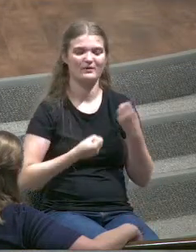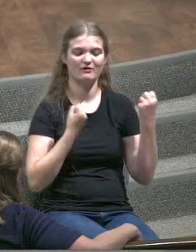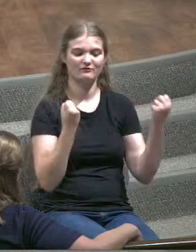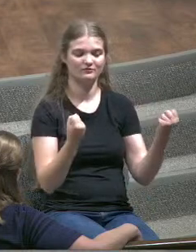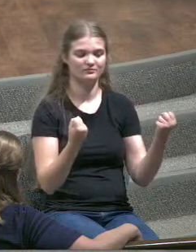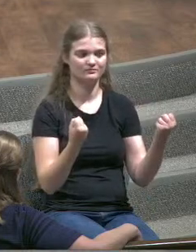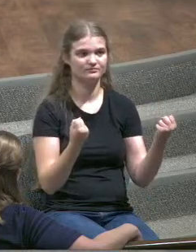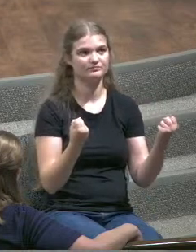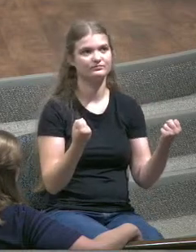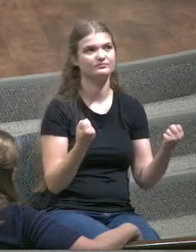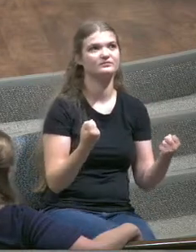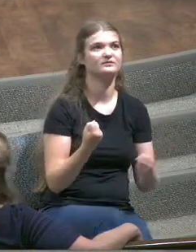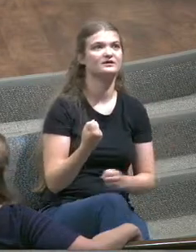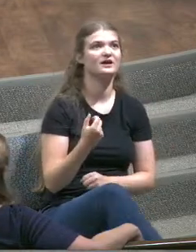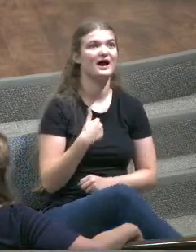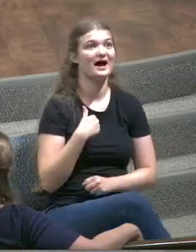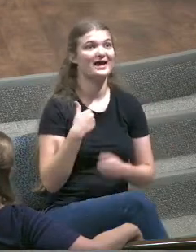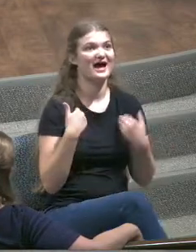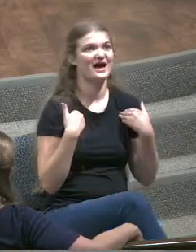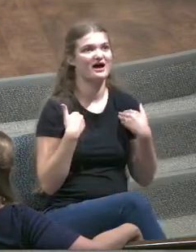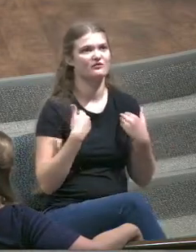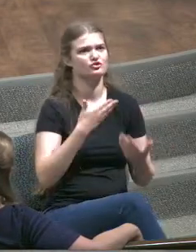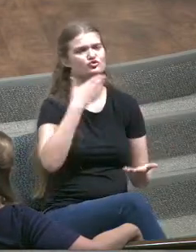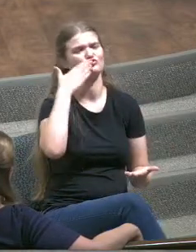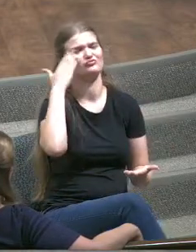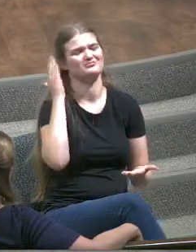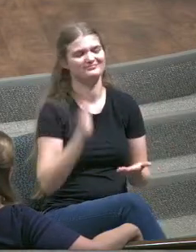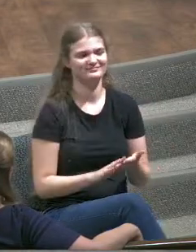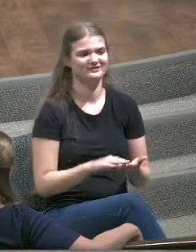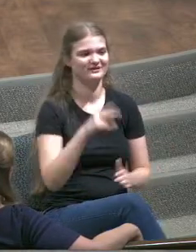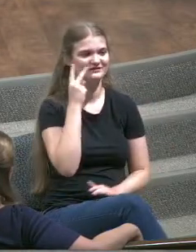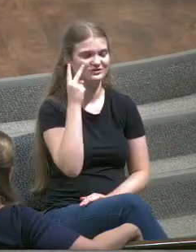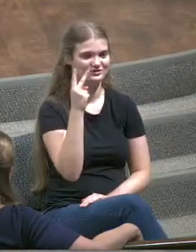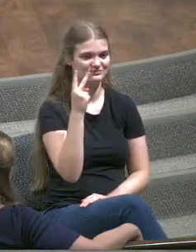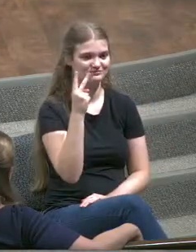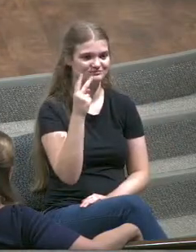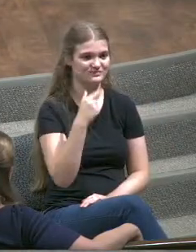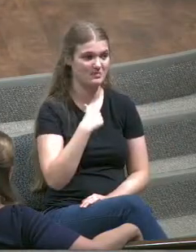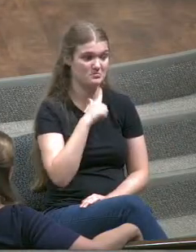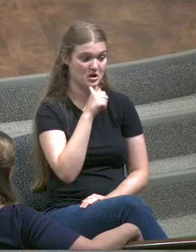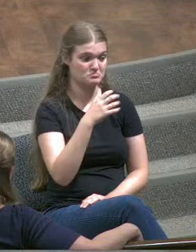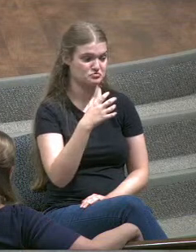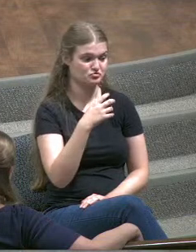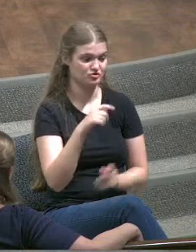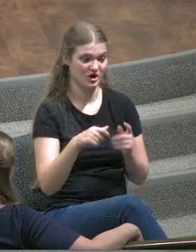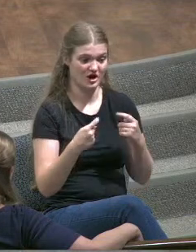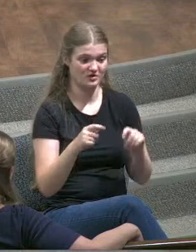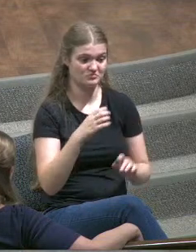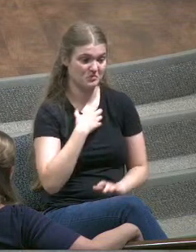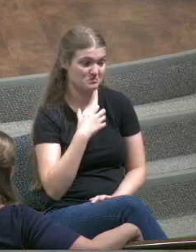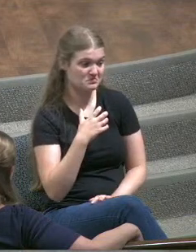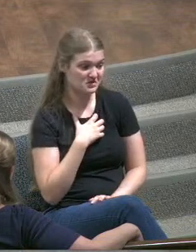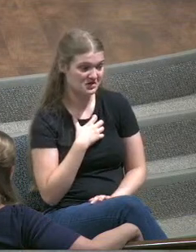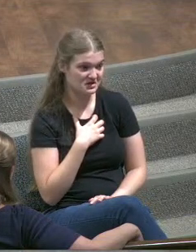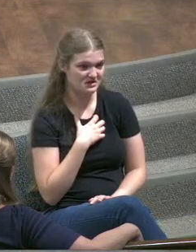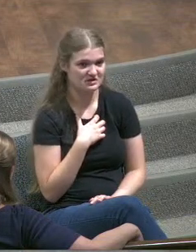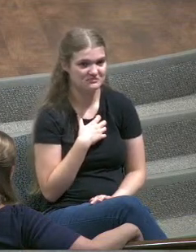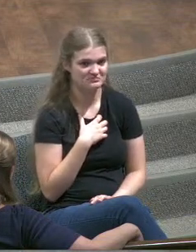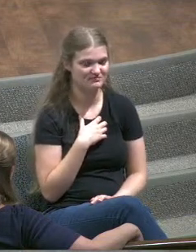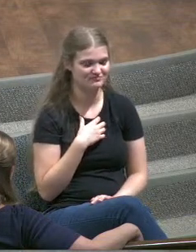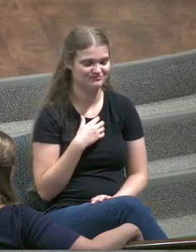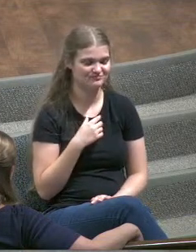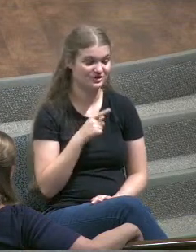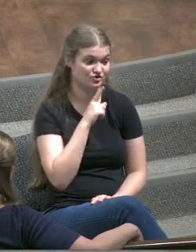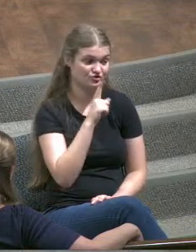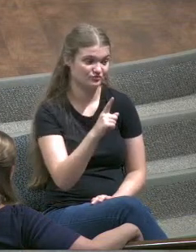know, I have terrible vision. I don't say that to complain. I also don't say that to brag. It's just a fact.